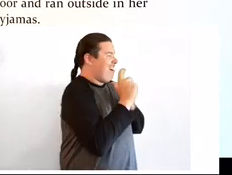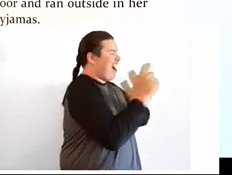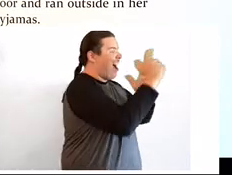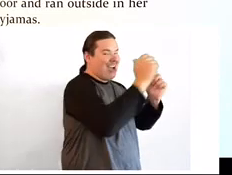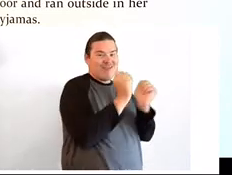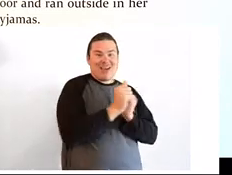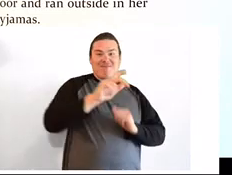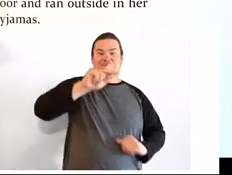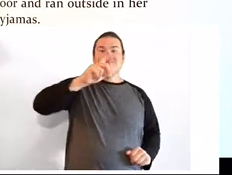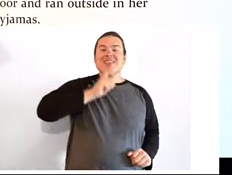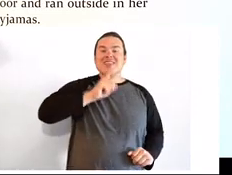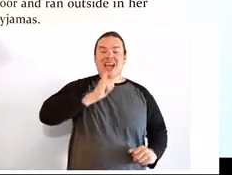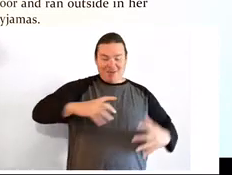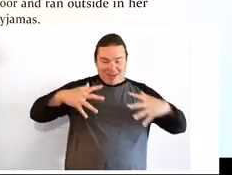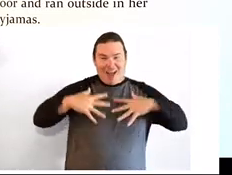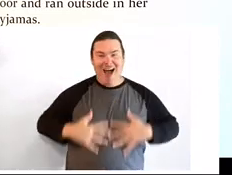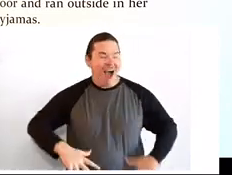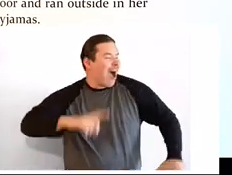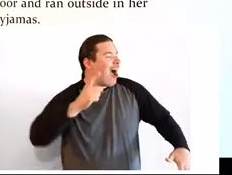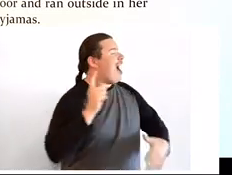pajamas.